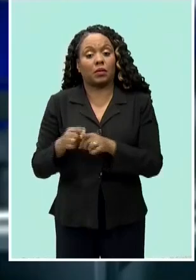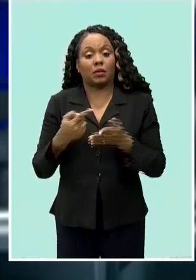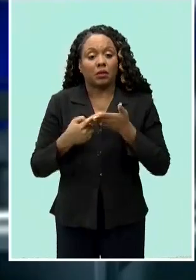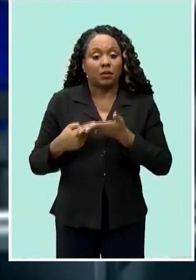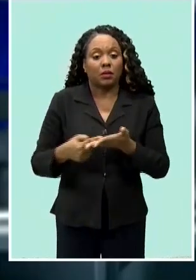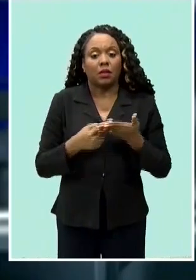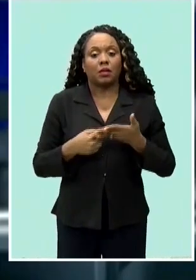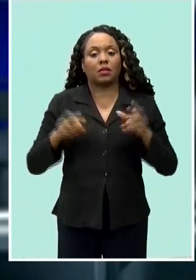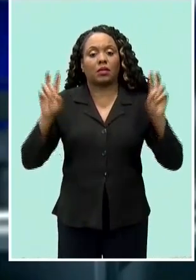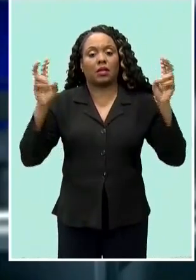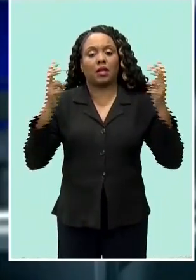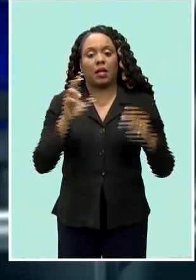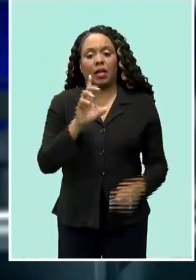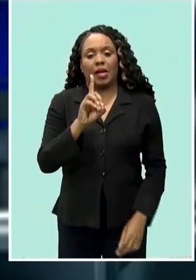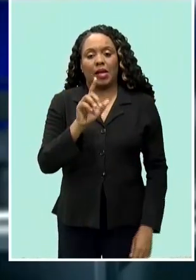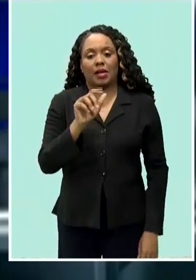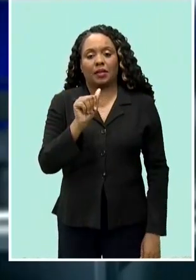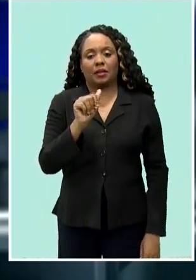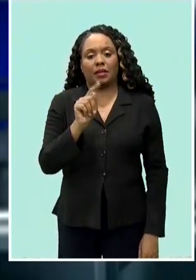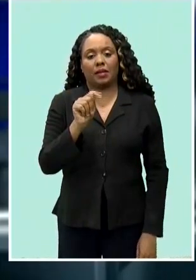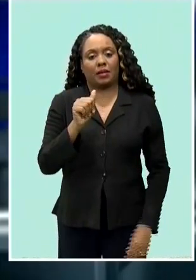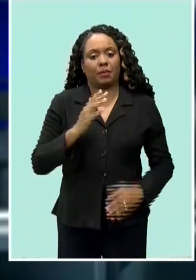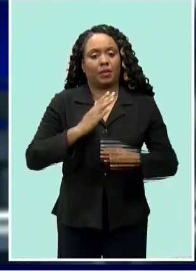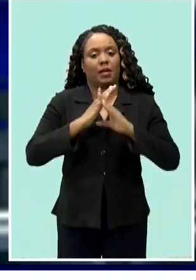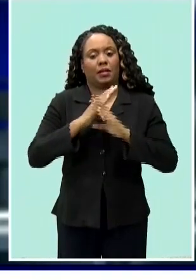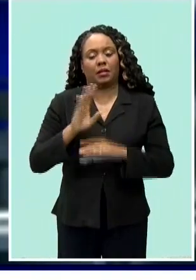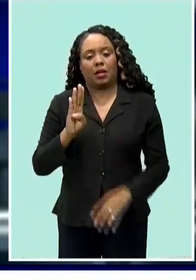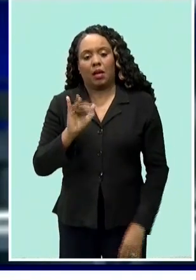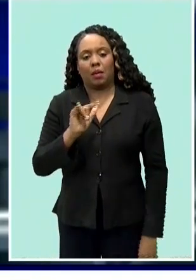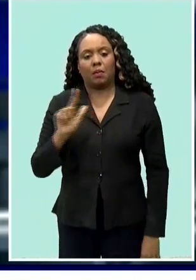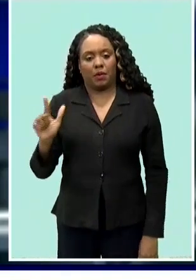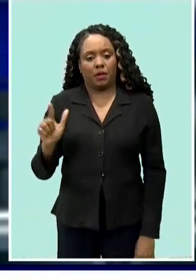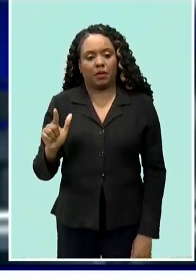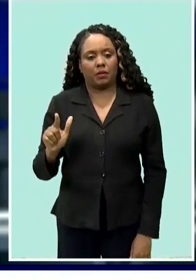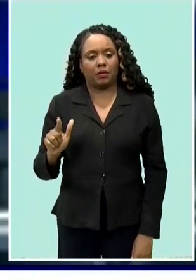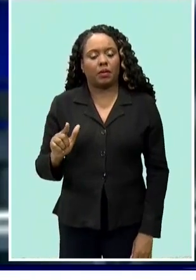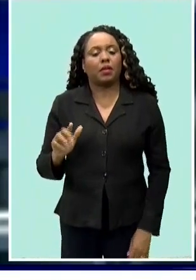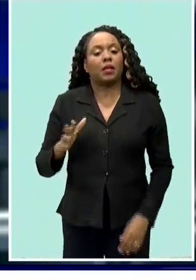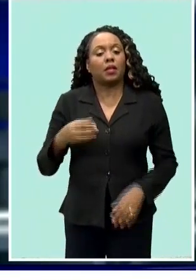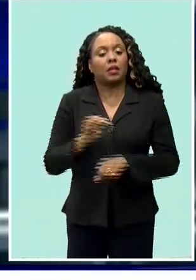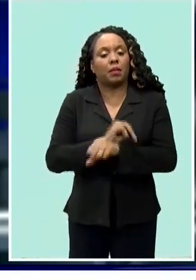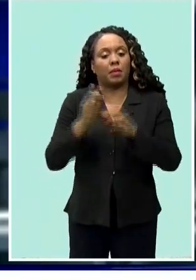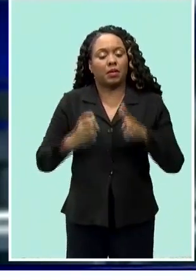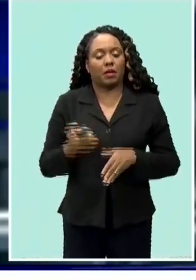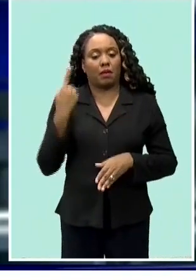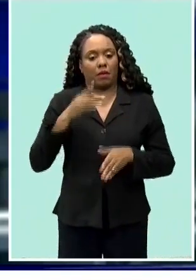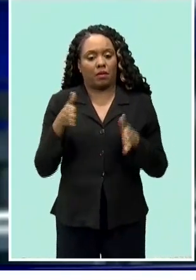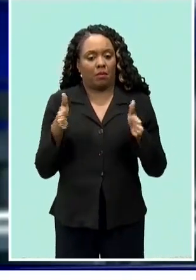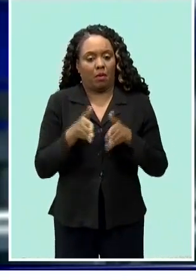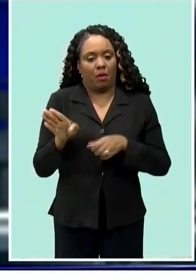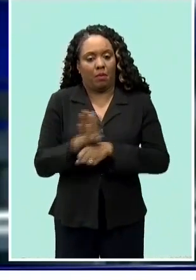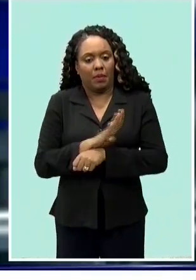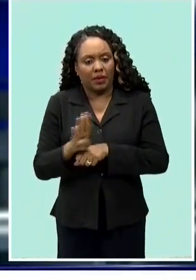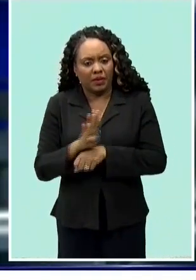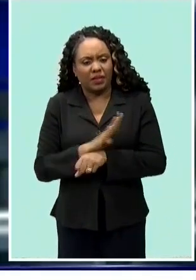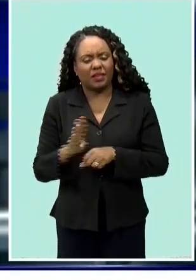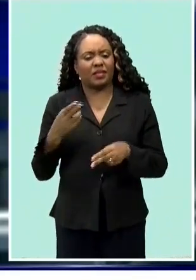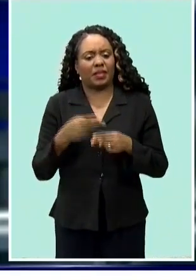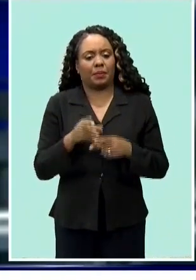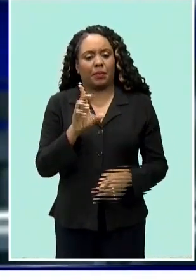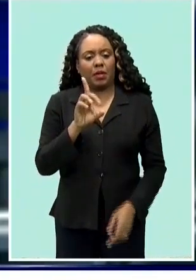data protection bill, which came up for its second reading in the House today. Minister of Small Business, Entrepreneurship and Commerce,